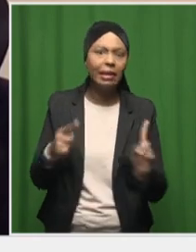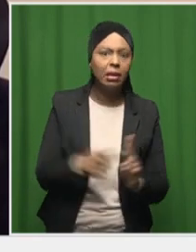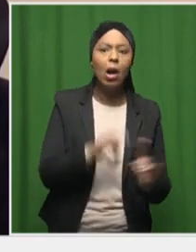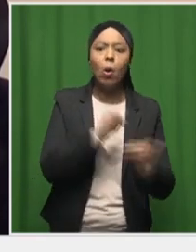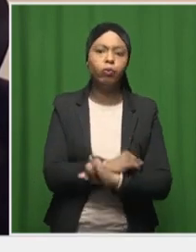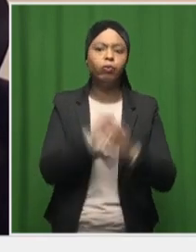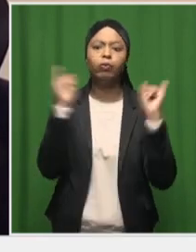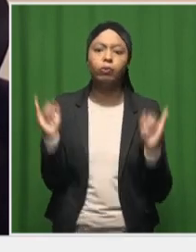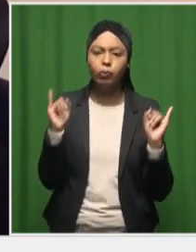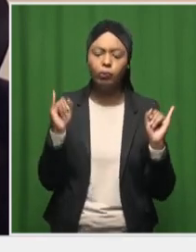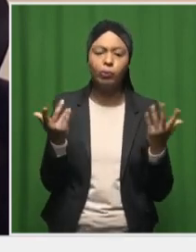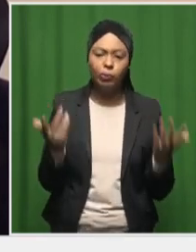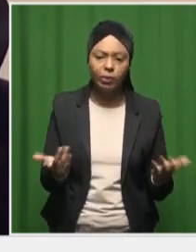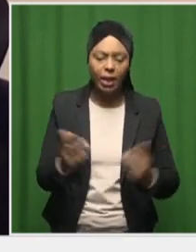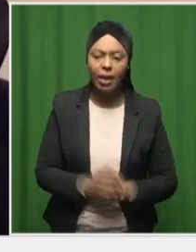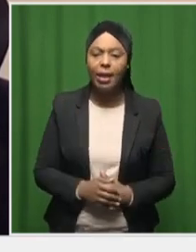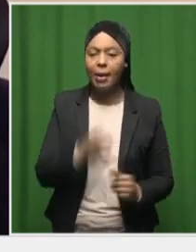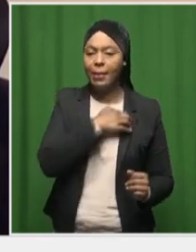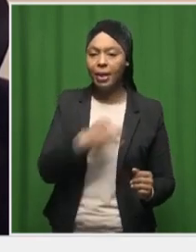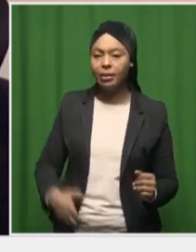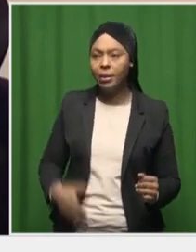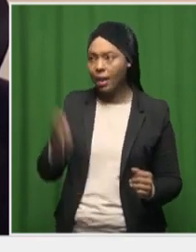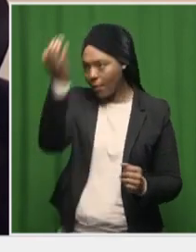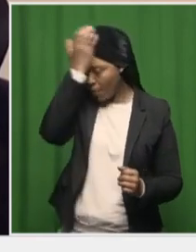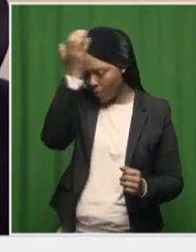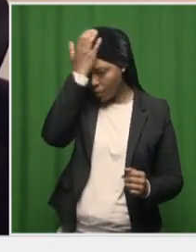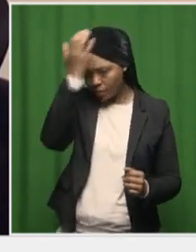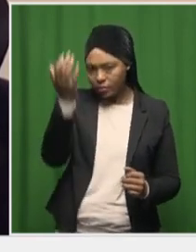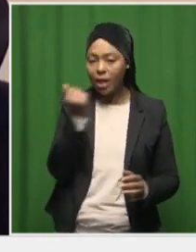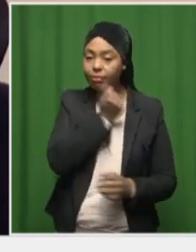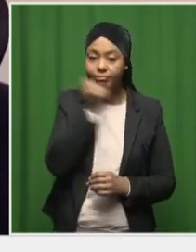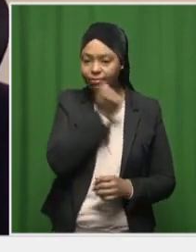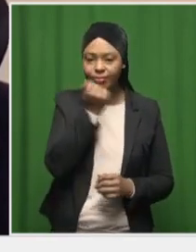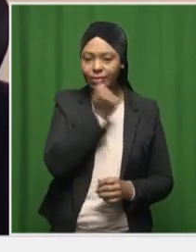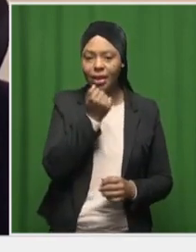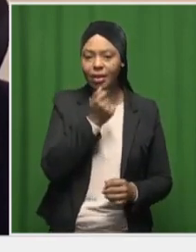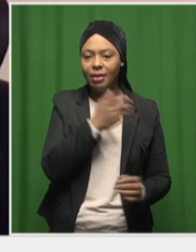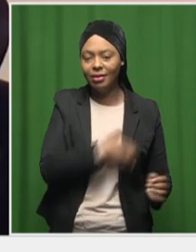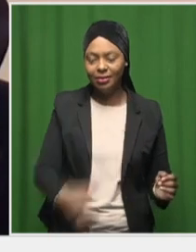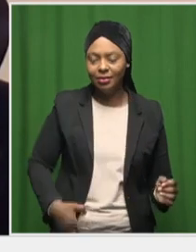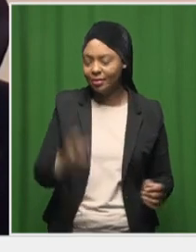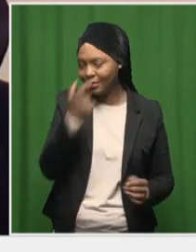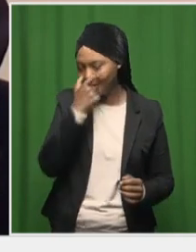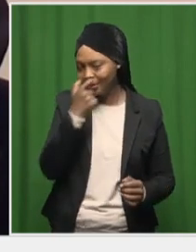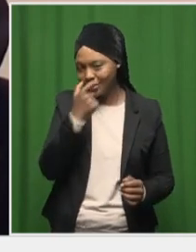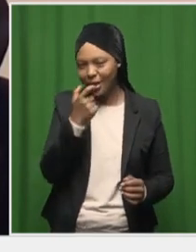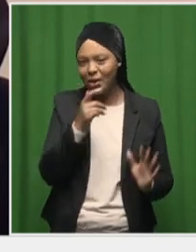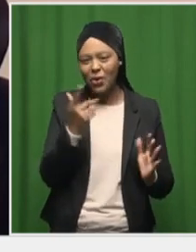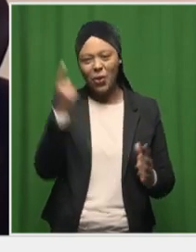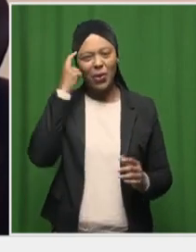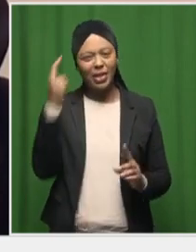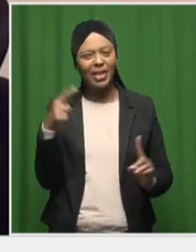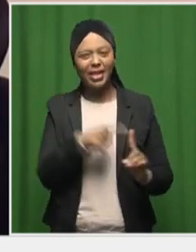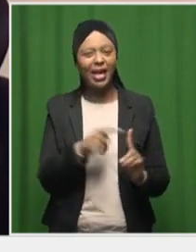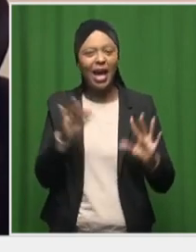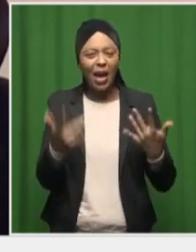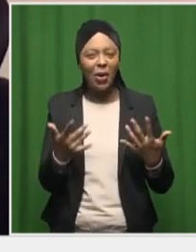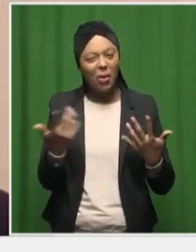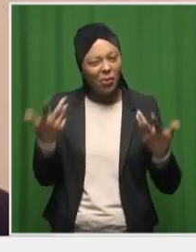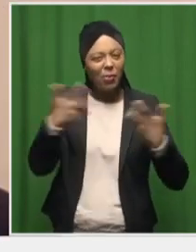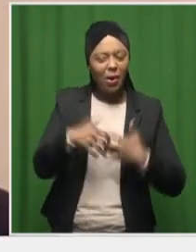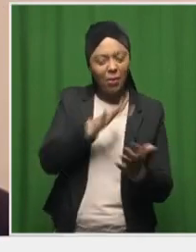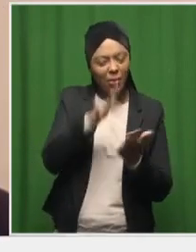rate President Ramaphosa so far to date as the president of this country? You know, Leanne, I was,